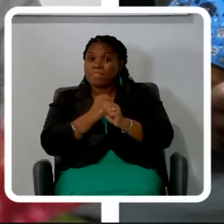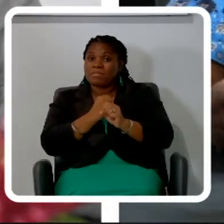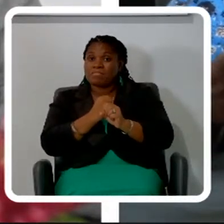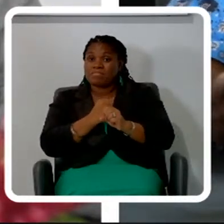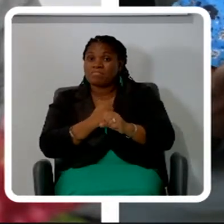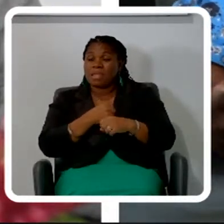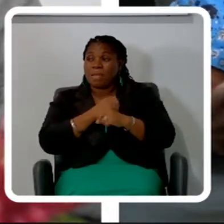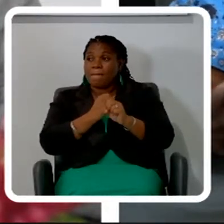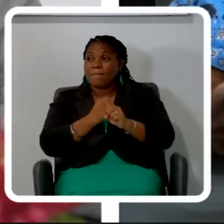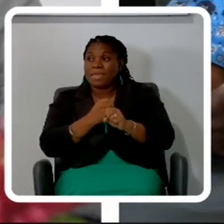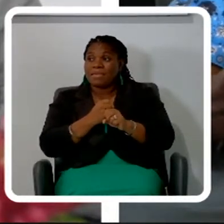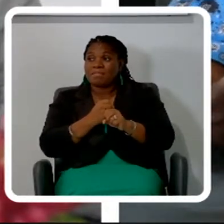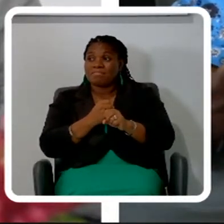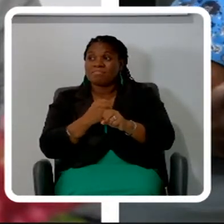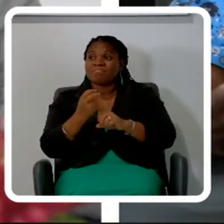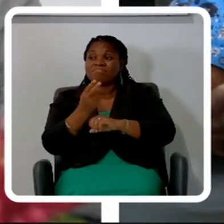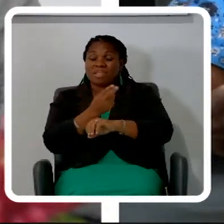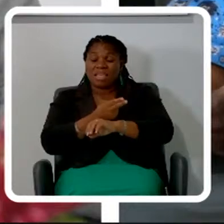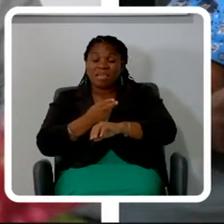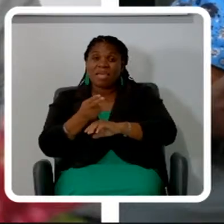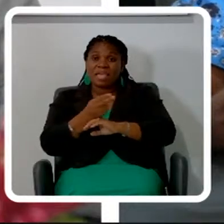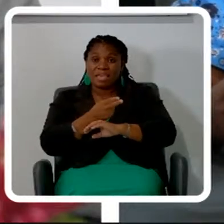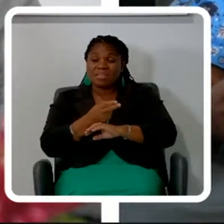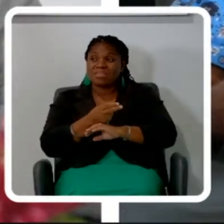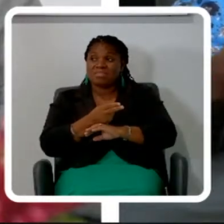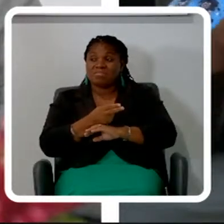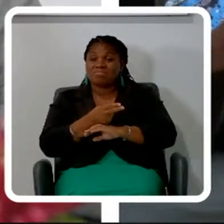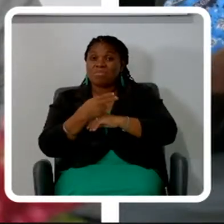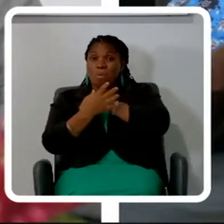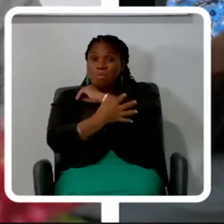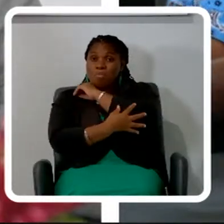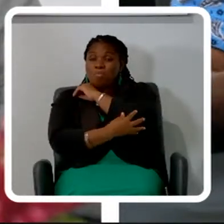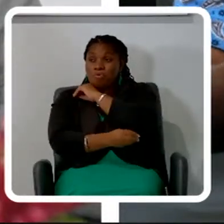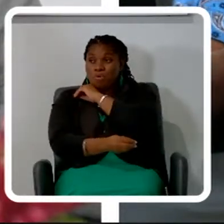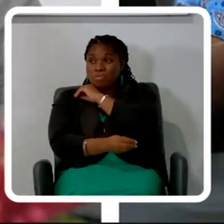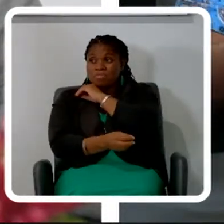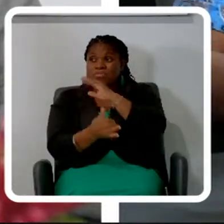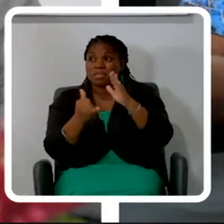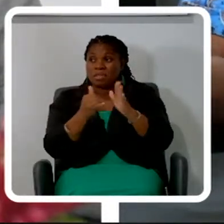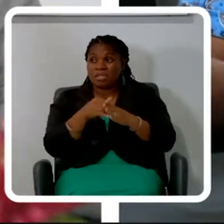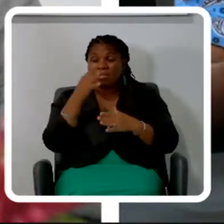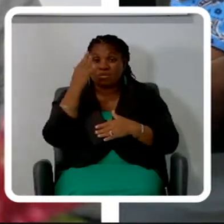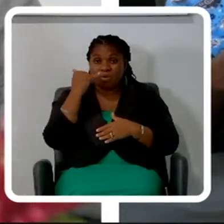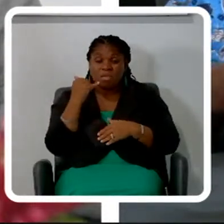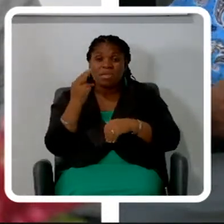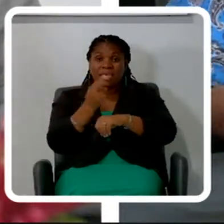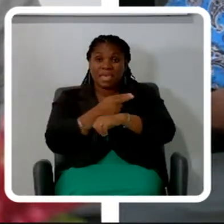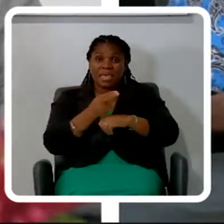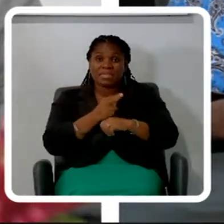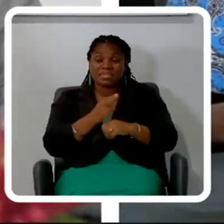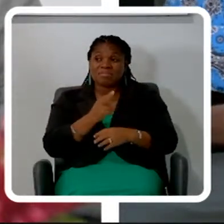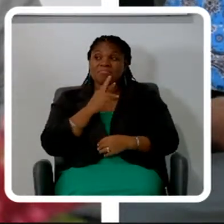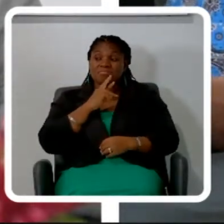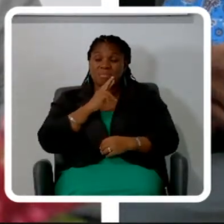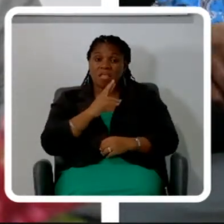In essence, they strangled the Haitian economy, and therefore that is why Haiti is where they are at right